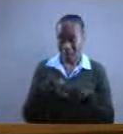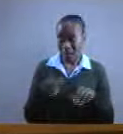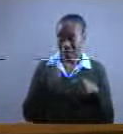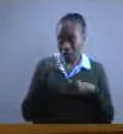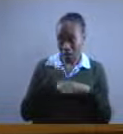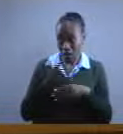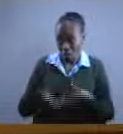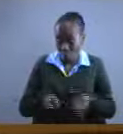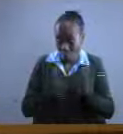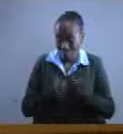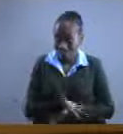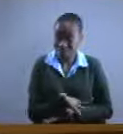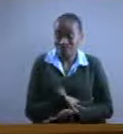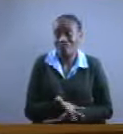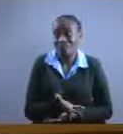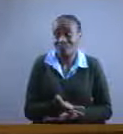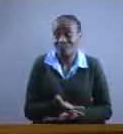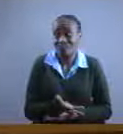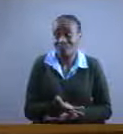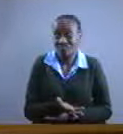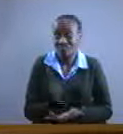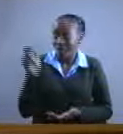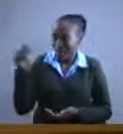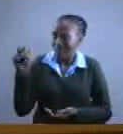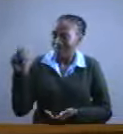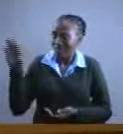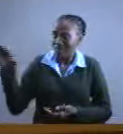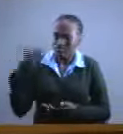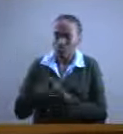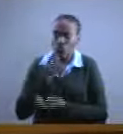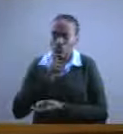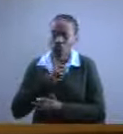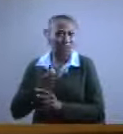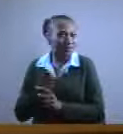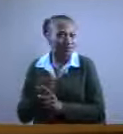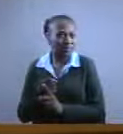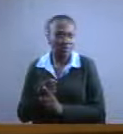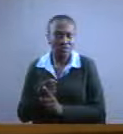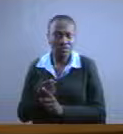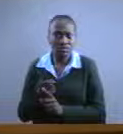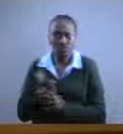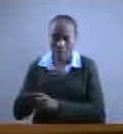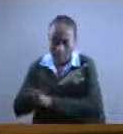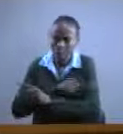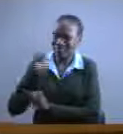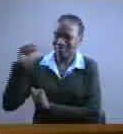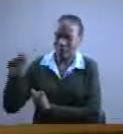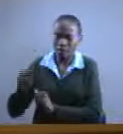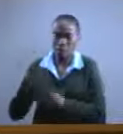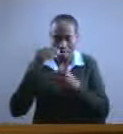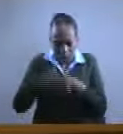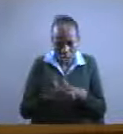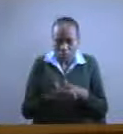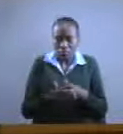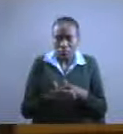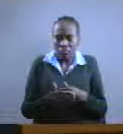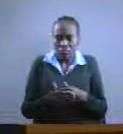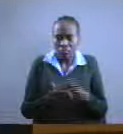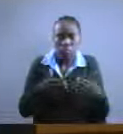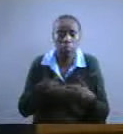itself, there's nothing stopping the ANC using their majority on any bill to block a debate.